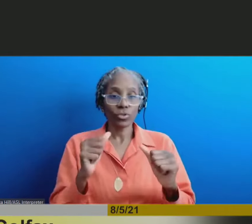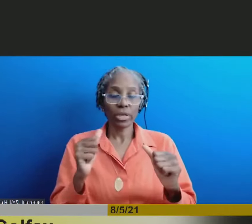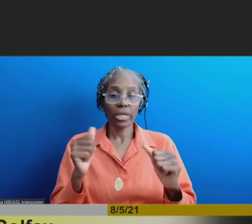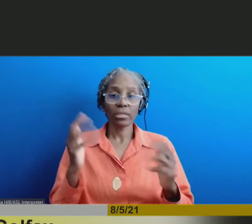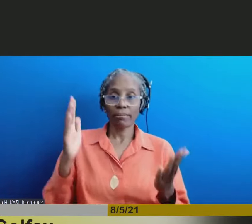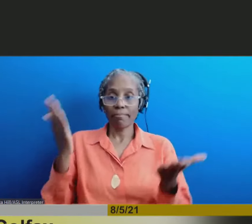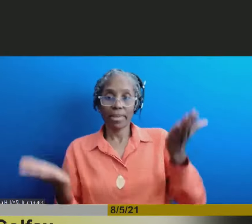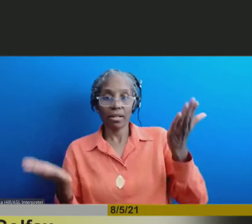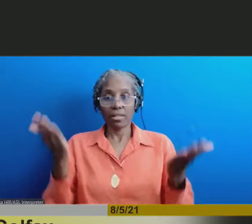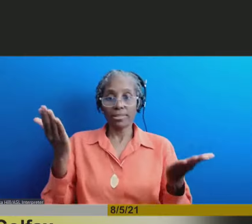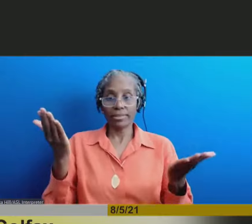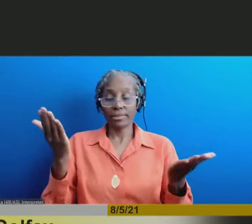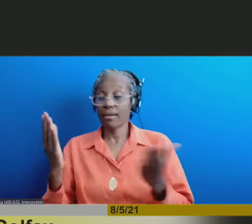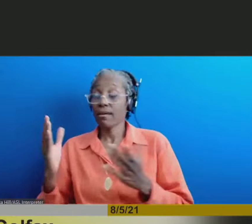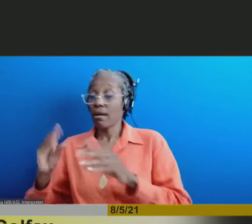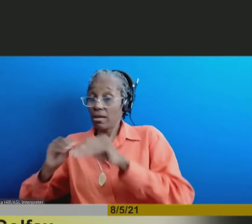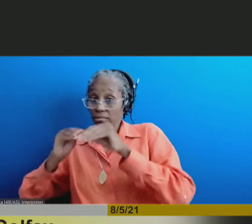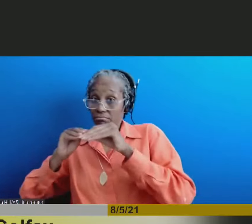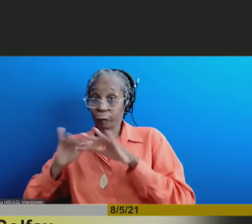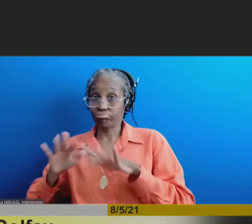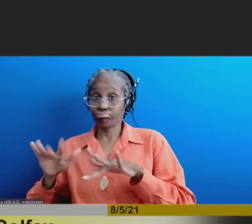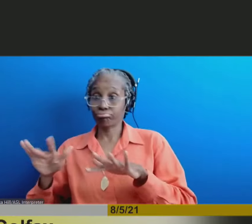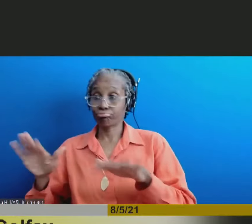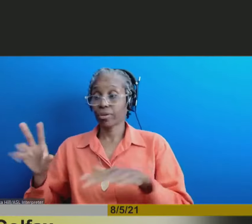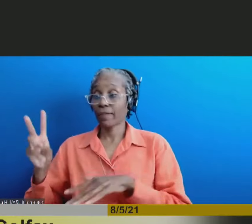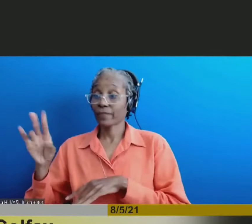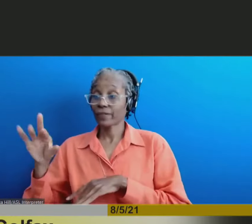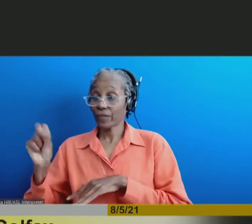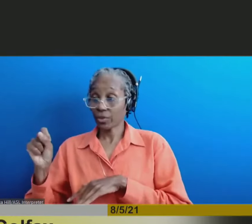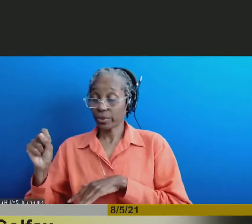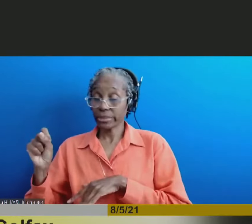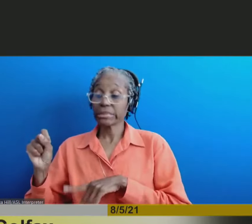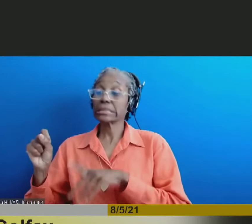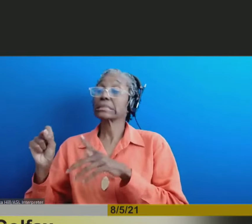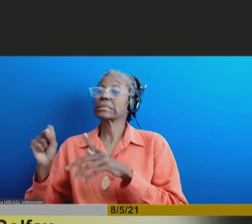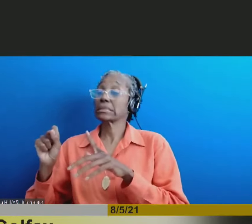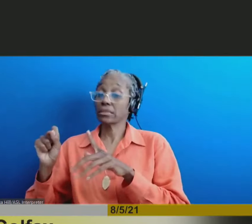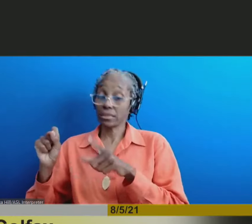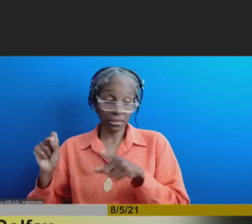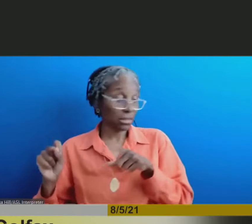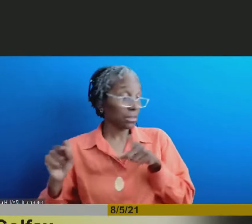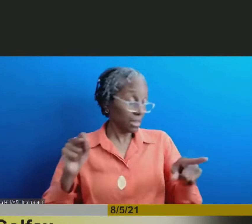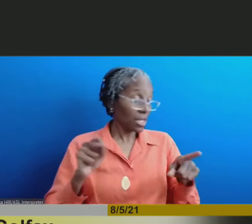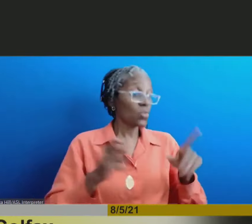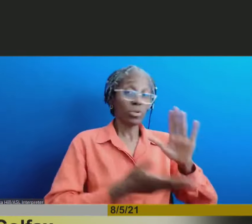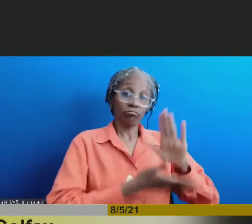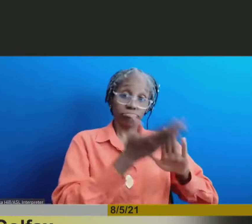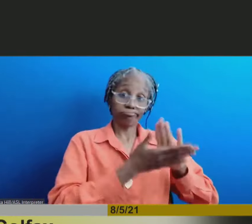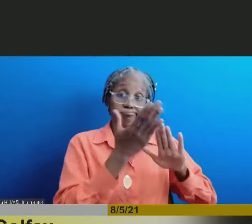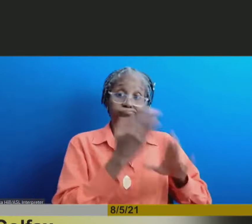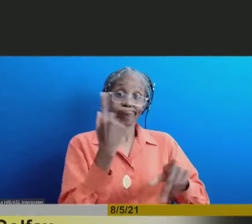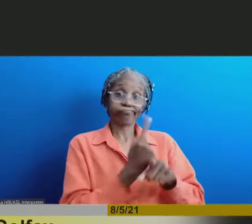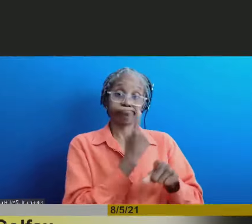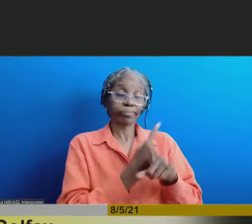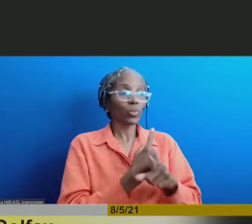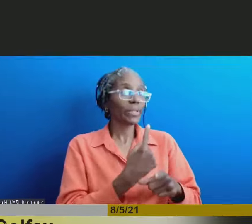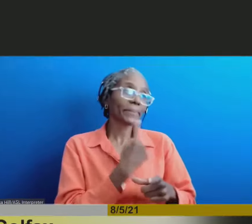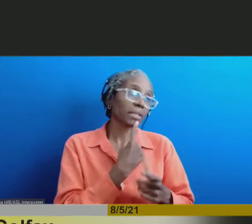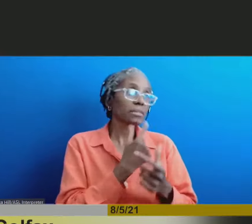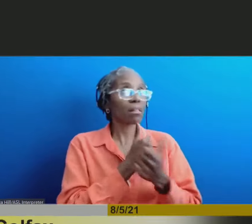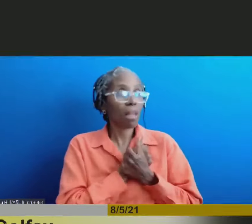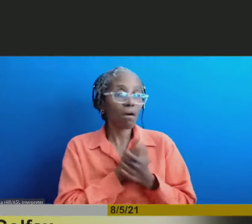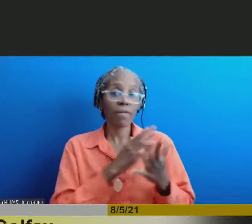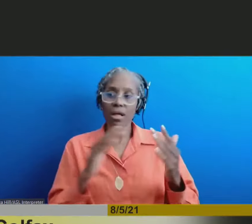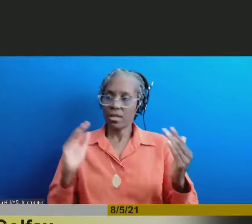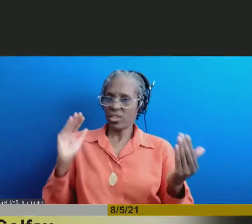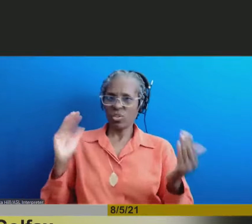the effects of the virus in ways that allow us to resume the activities that we miss so much and love, while